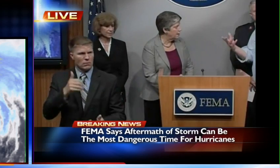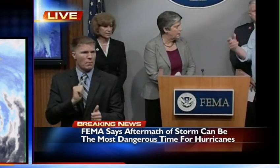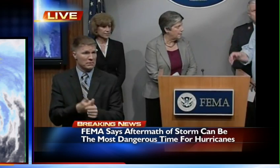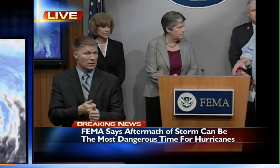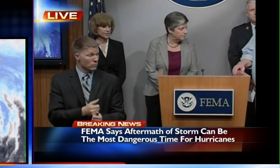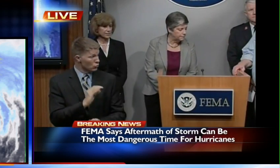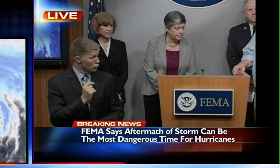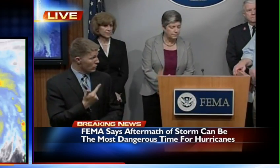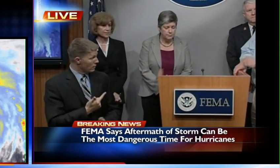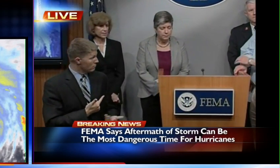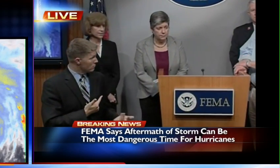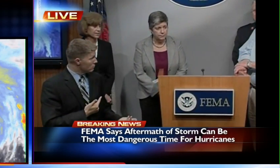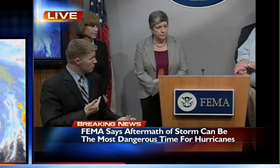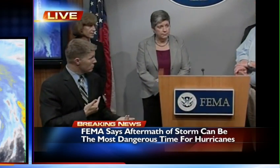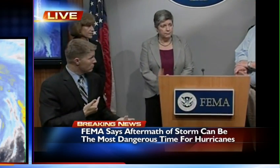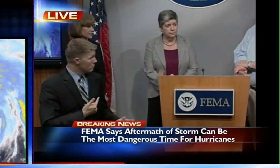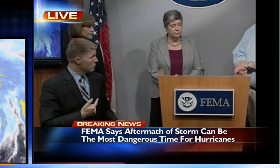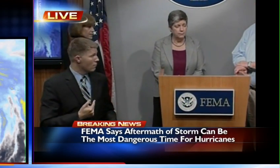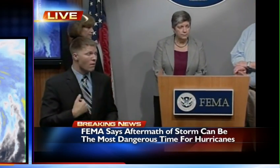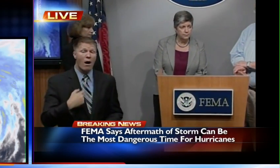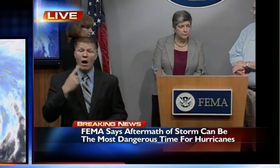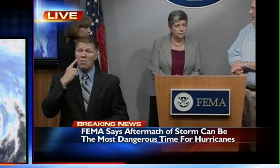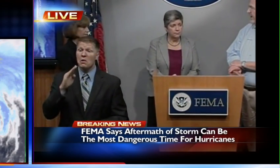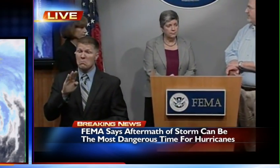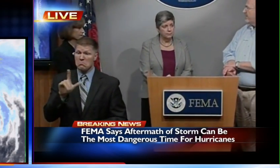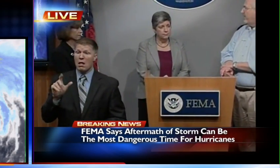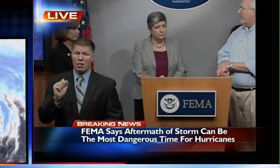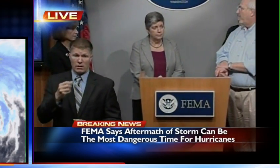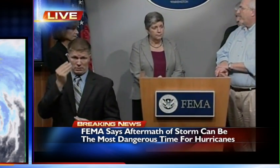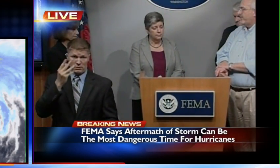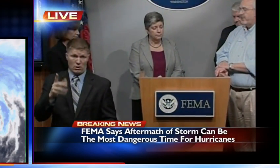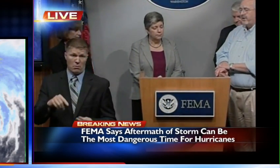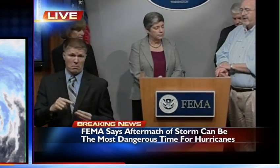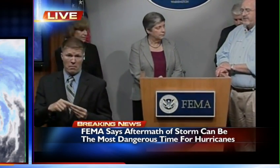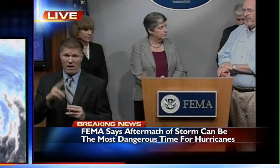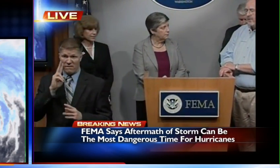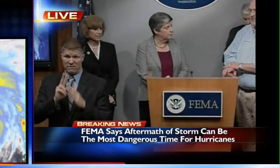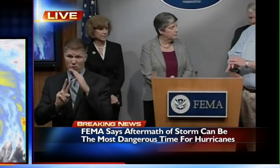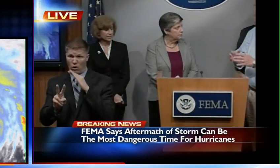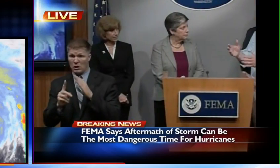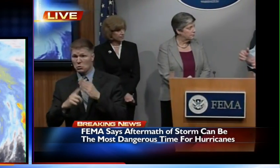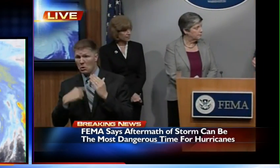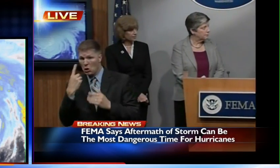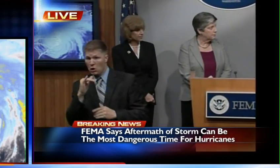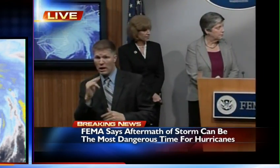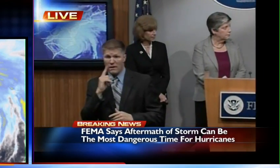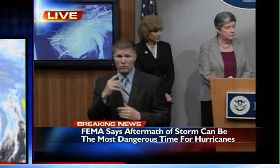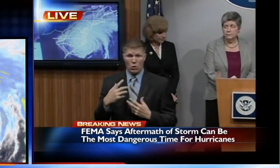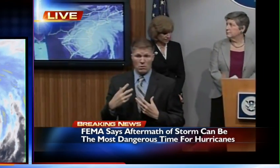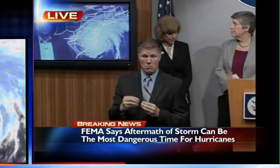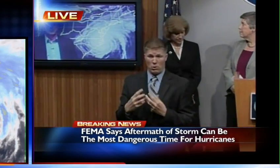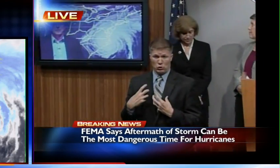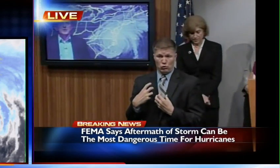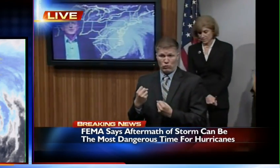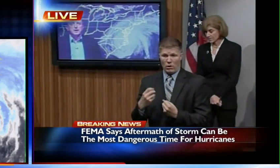add anything to that? Well, I think Bill could probably tell you about the forecast and what it would look like as far as strengthening or weakening. Bill?